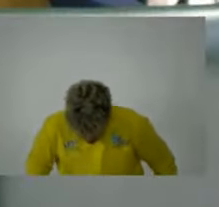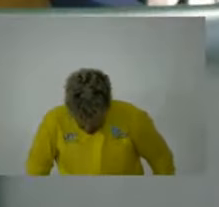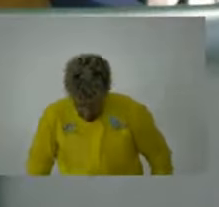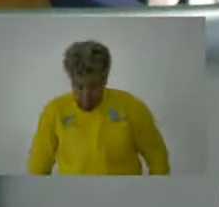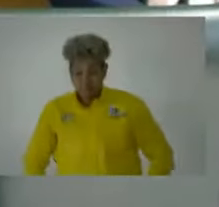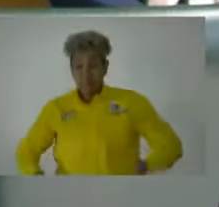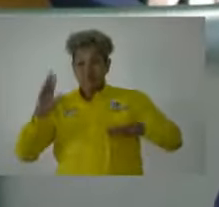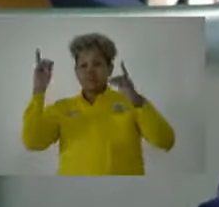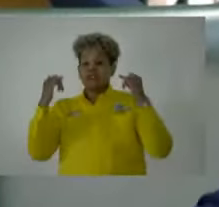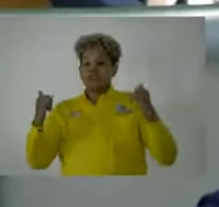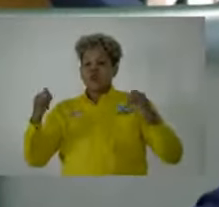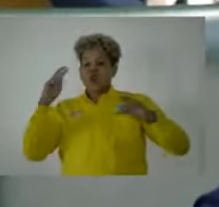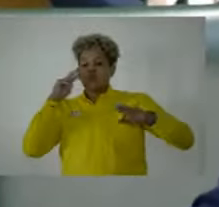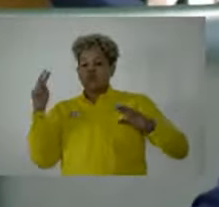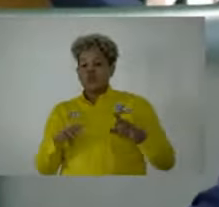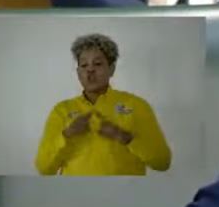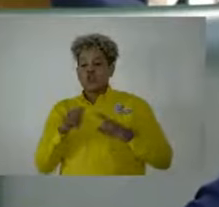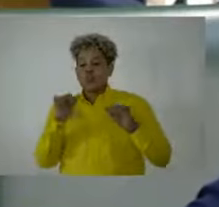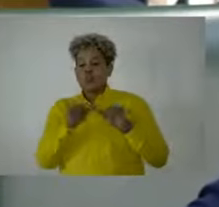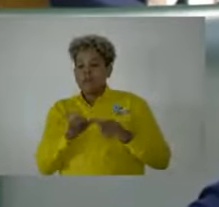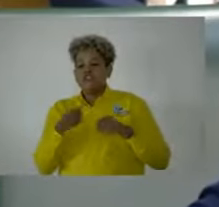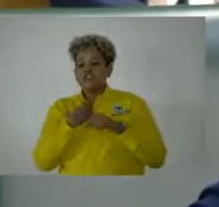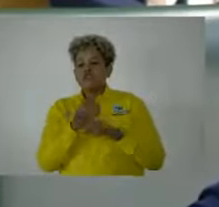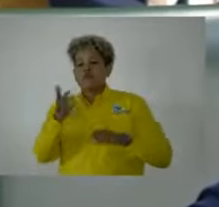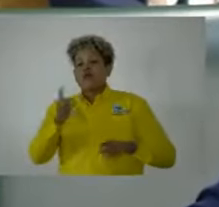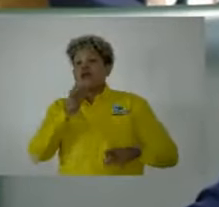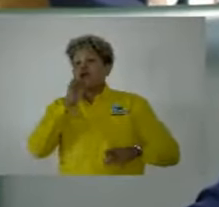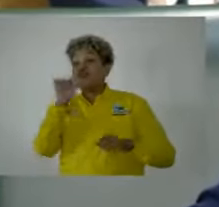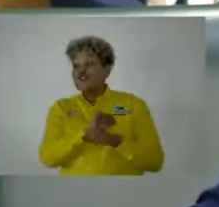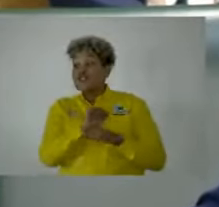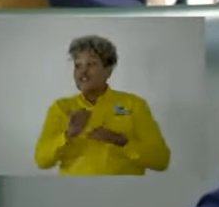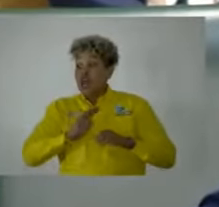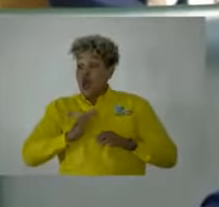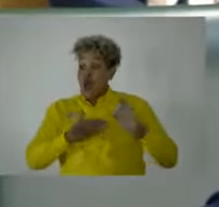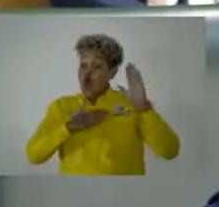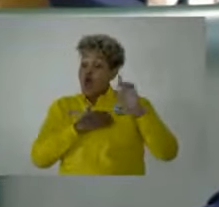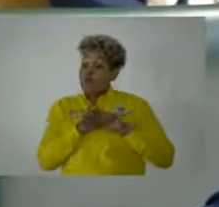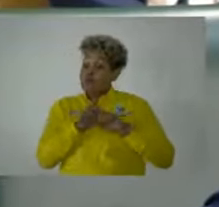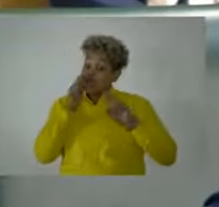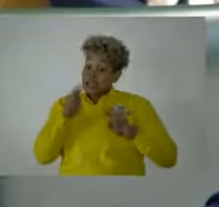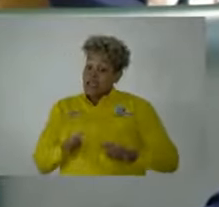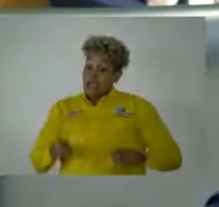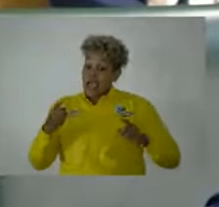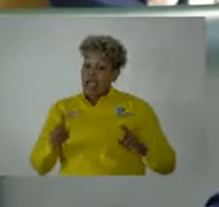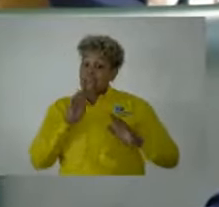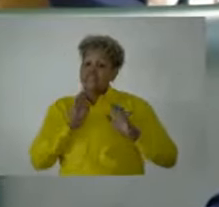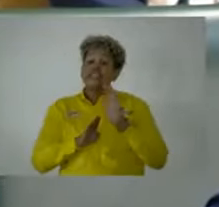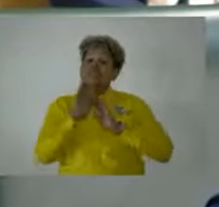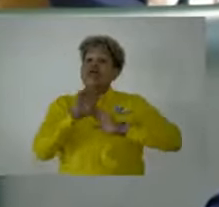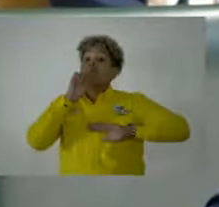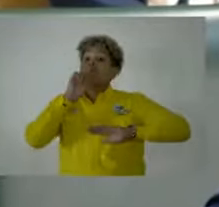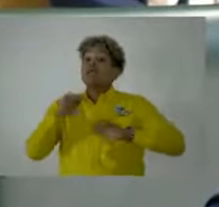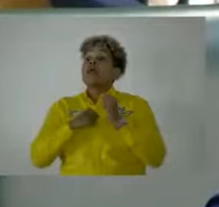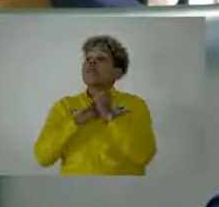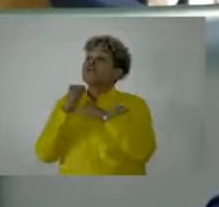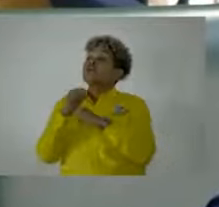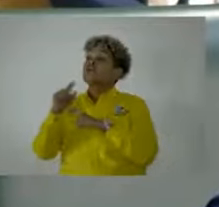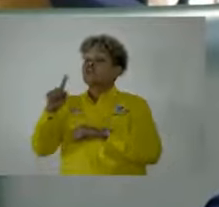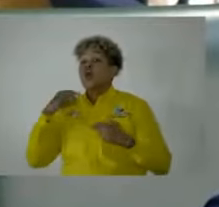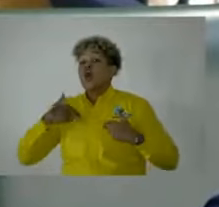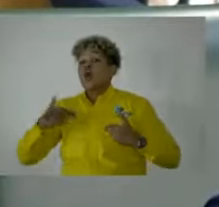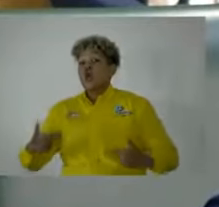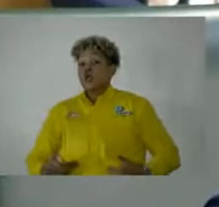Mr. Speaker, I now turn to measures to make real our commitment to the development of infrastructure and